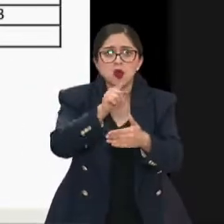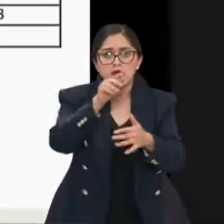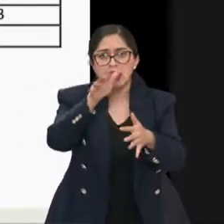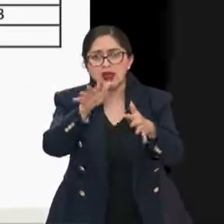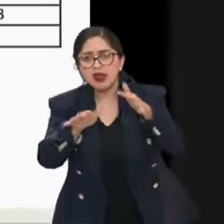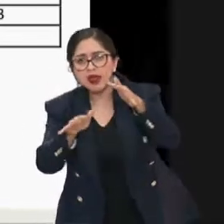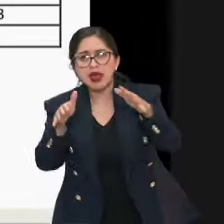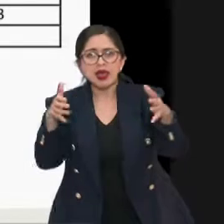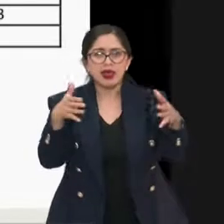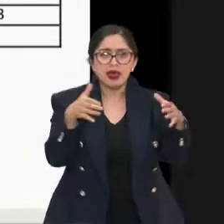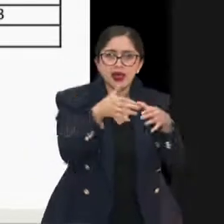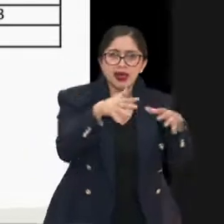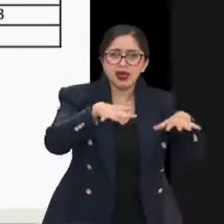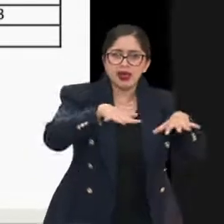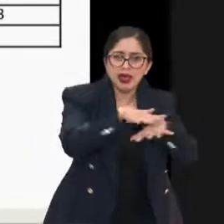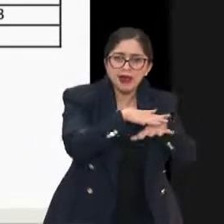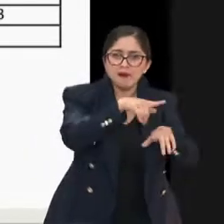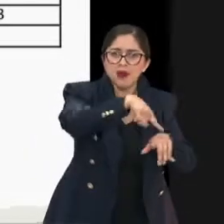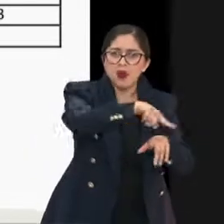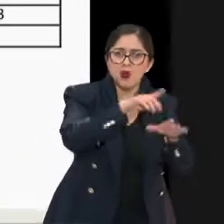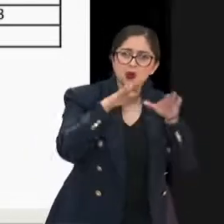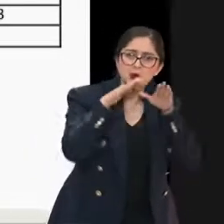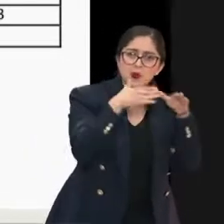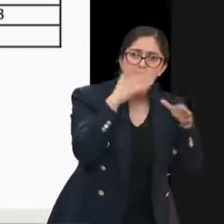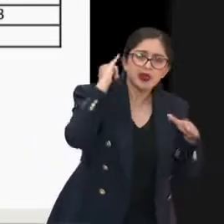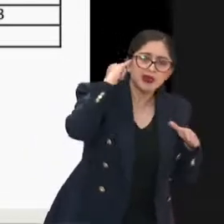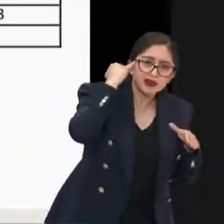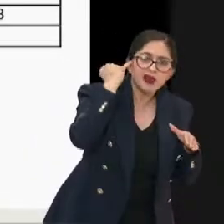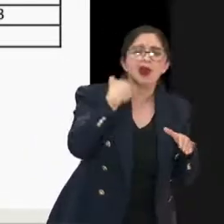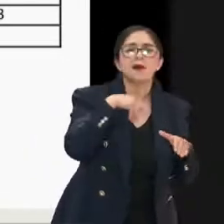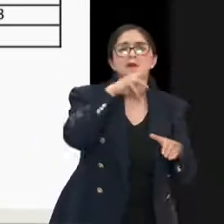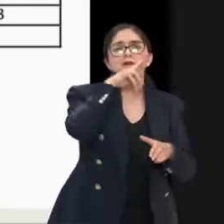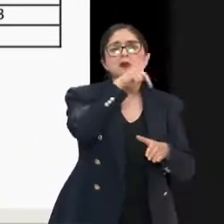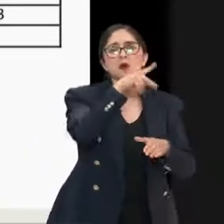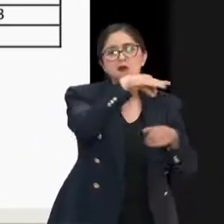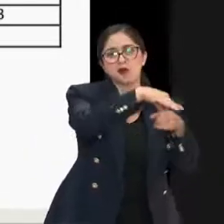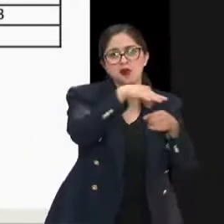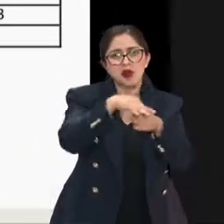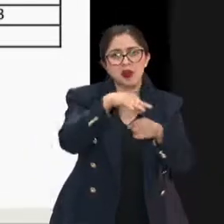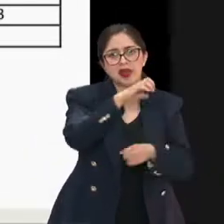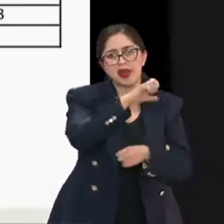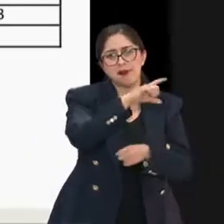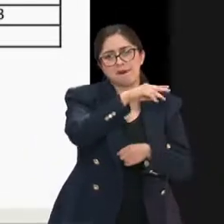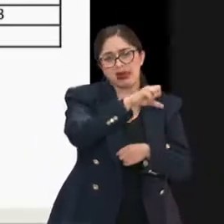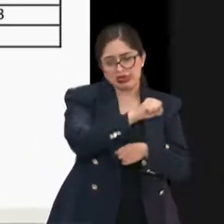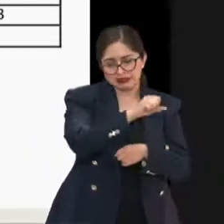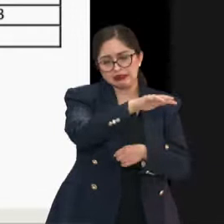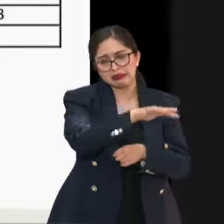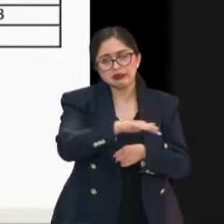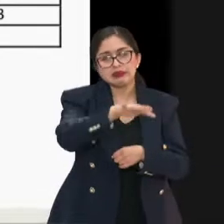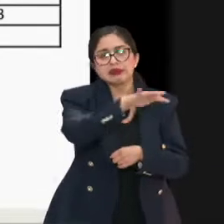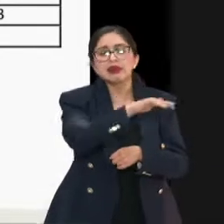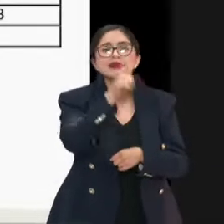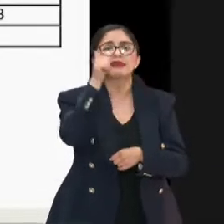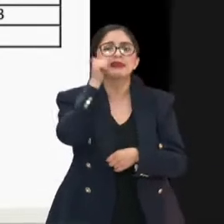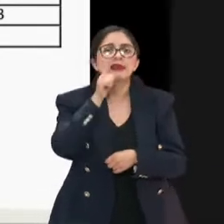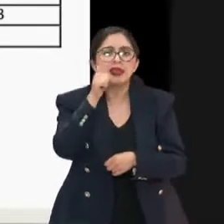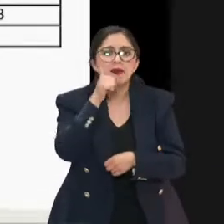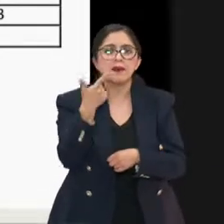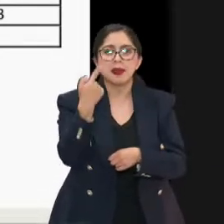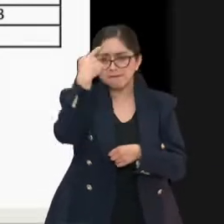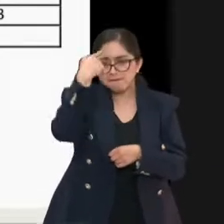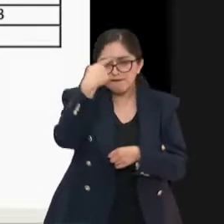more than a cause. From the technically differentiated communities and to vote for